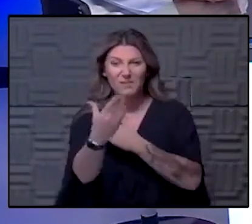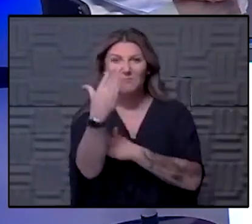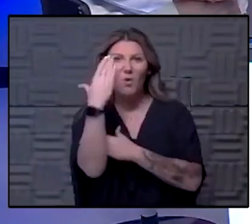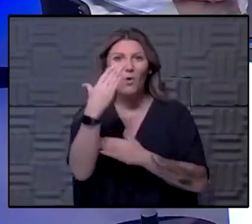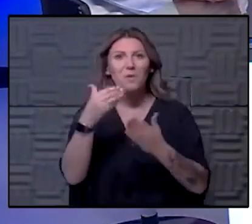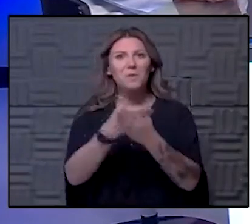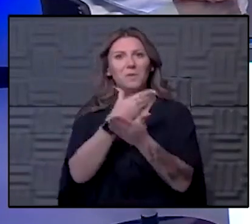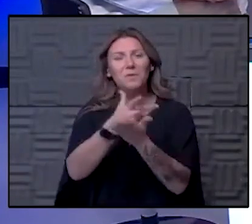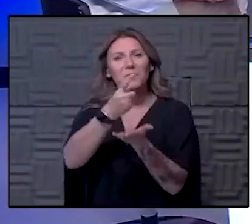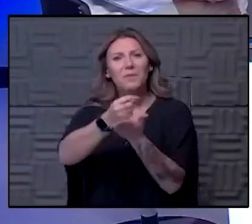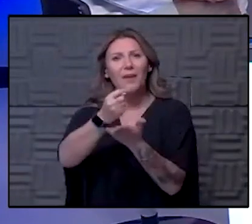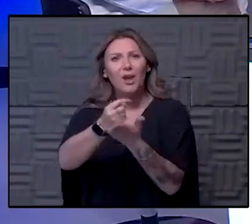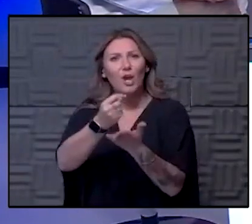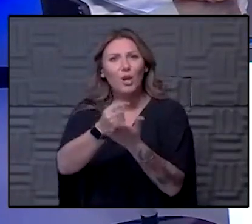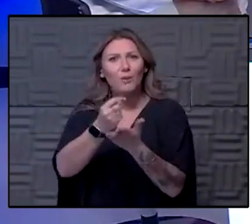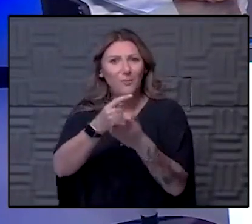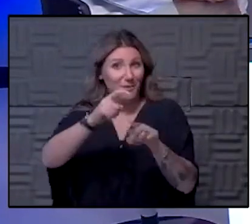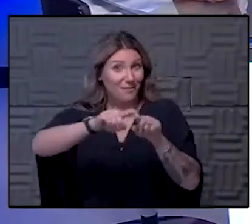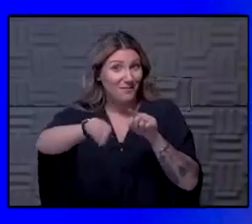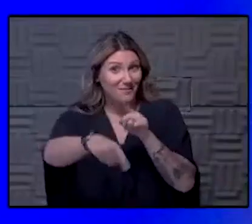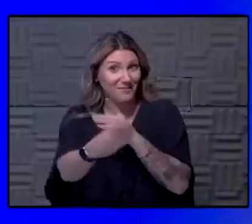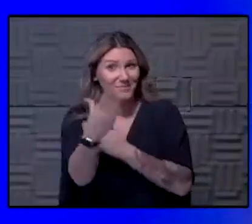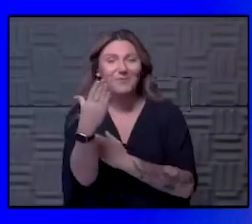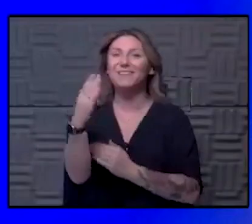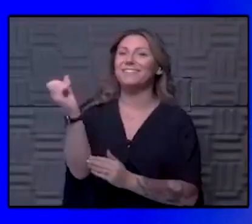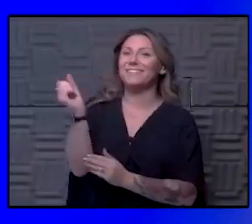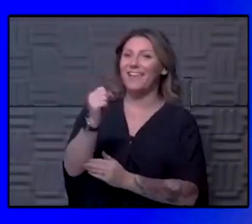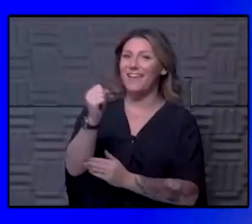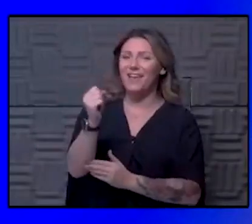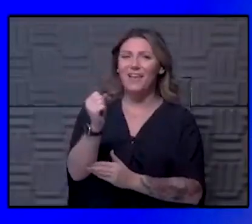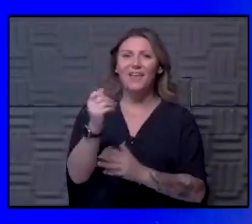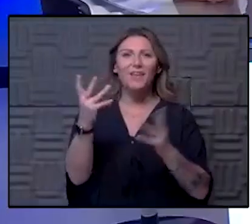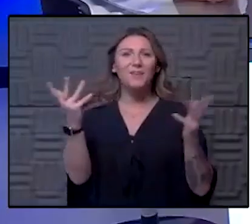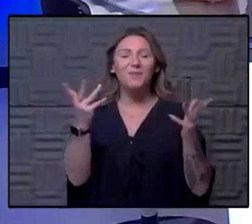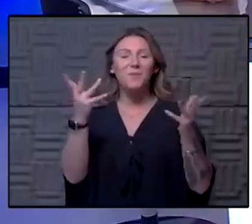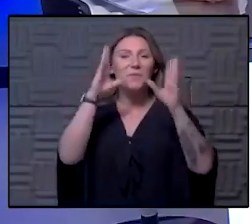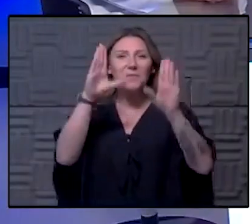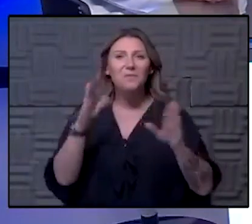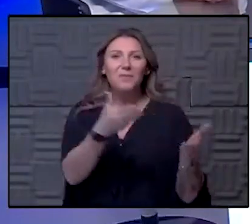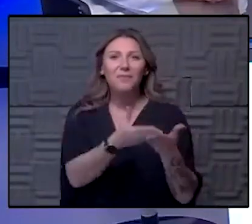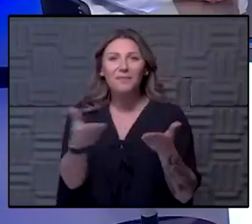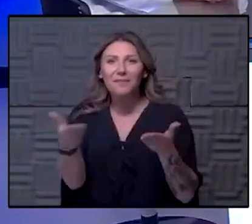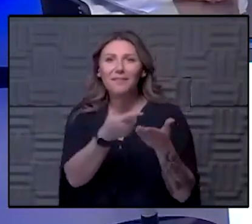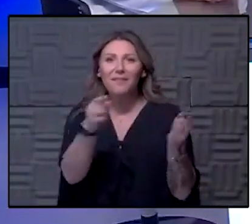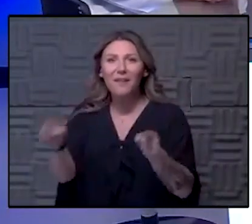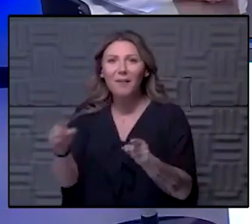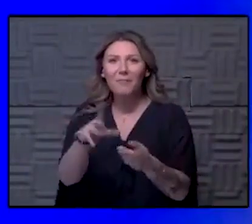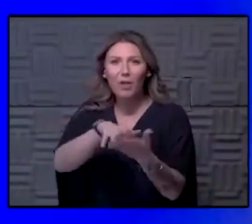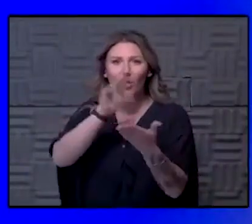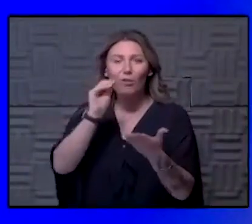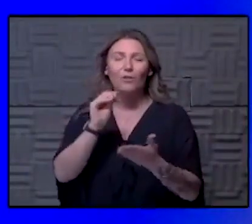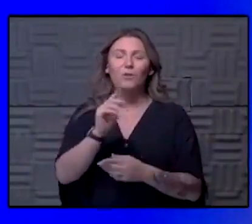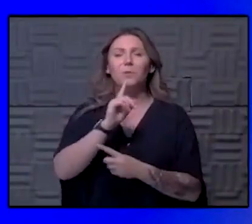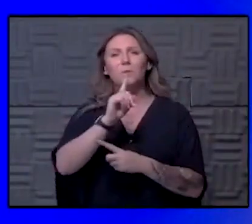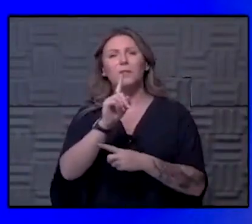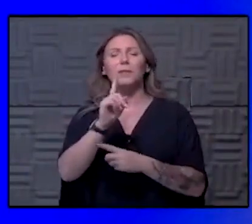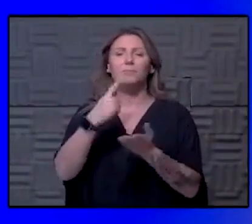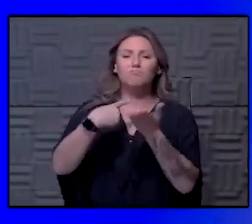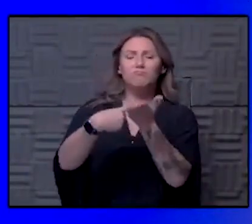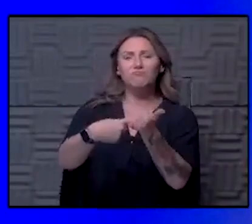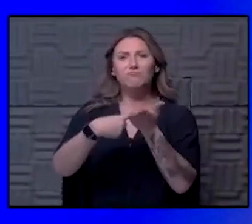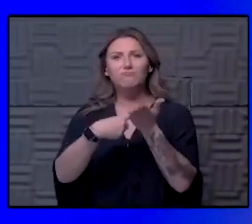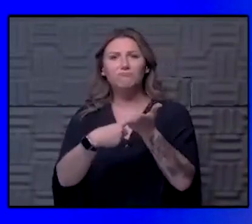new therapy call, weren't you? We were on, yep. Yeah. What great things did you learn? We were just really discussing